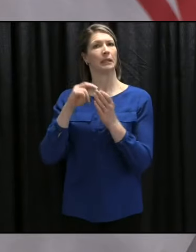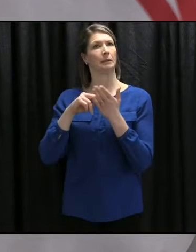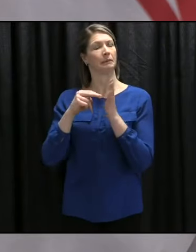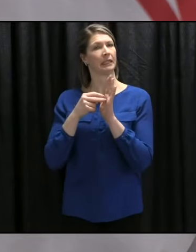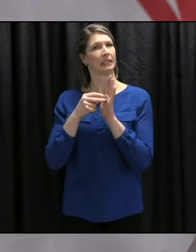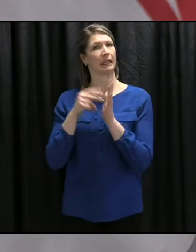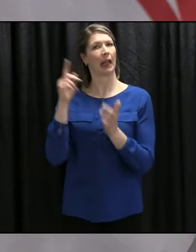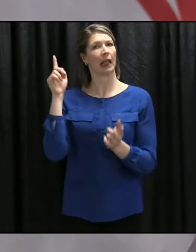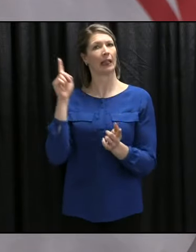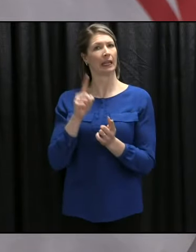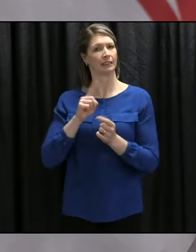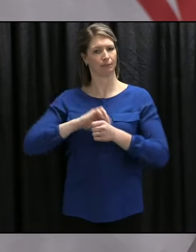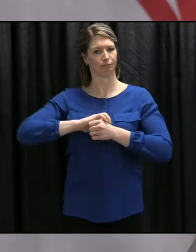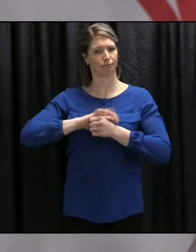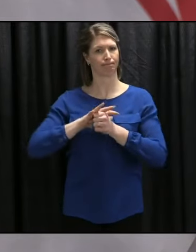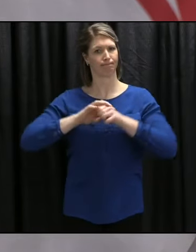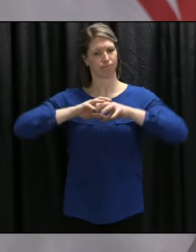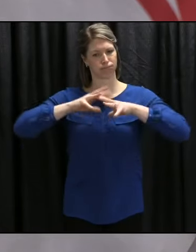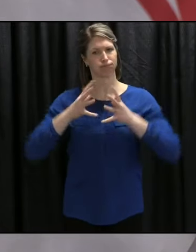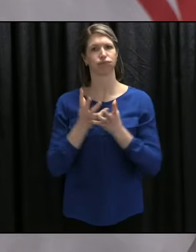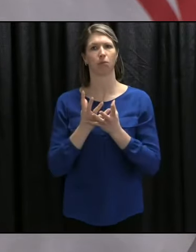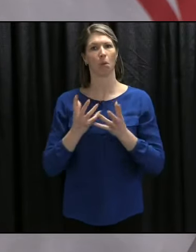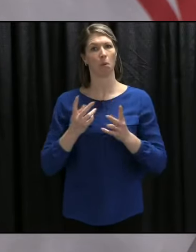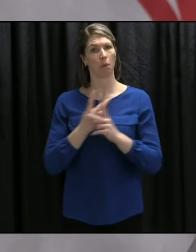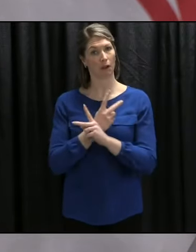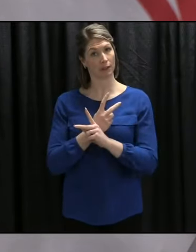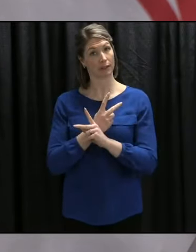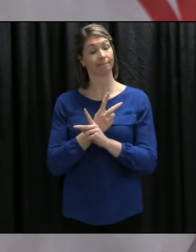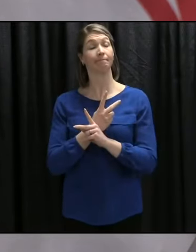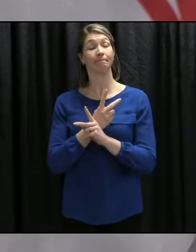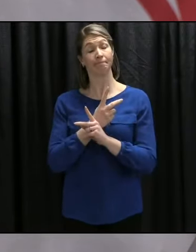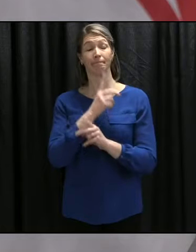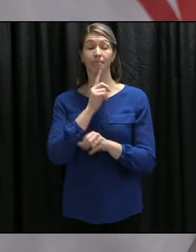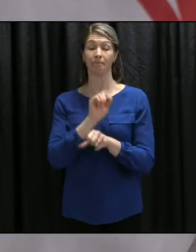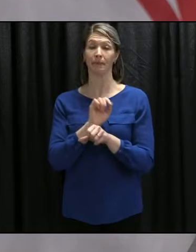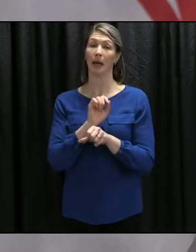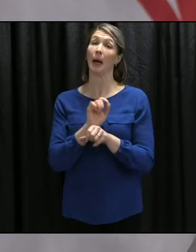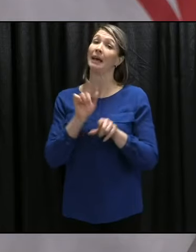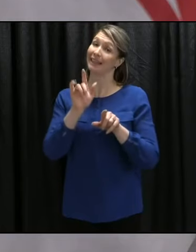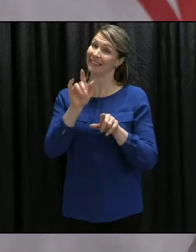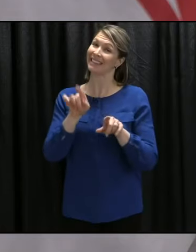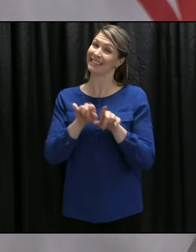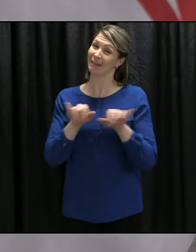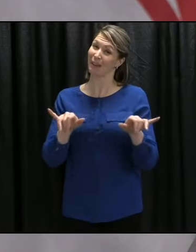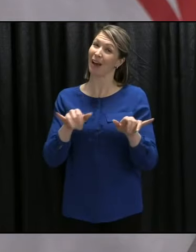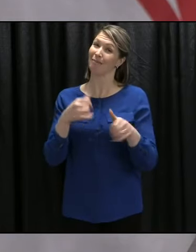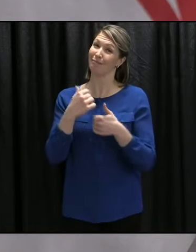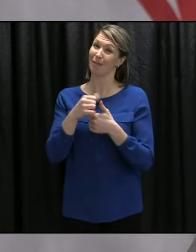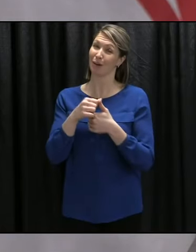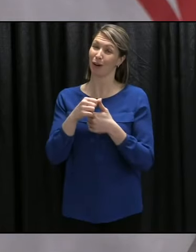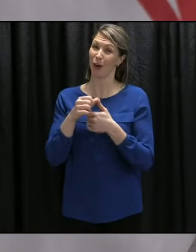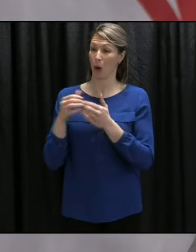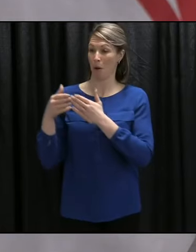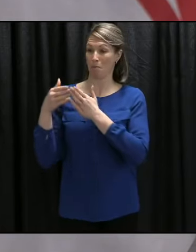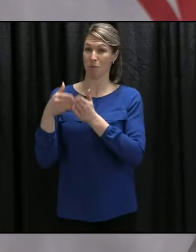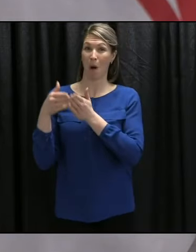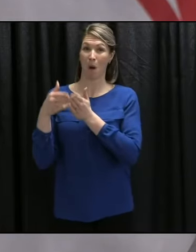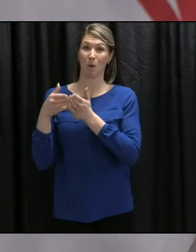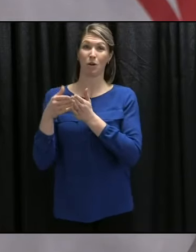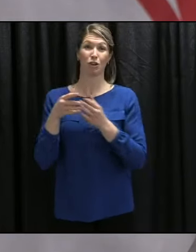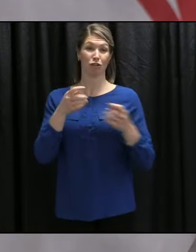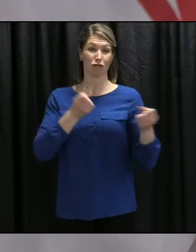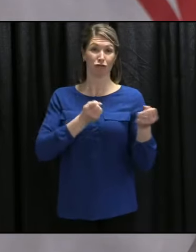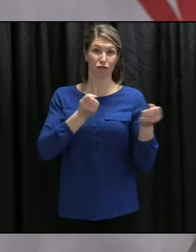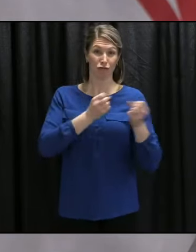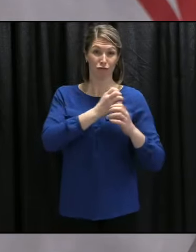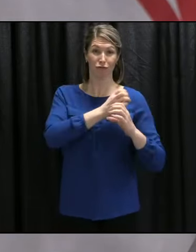But in this particular case here, we know that we're relying on, companies like OceanX, and we have to rely on Marine Atlantic, and in some